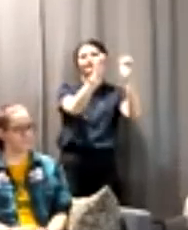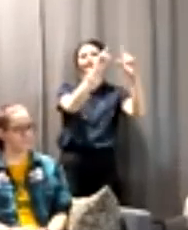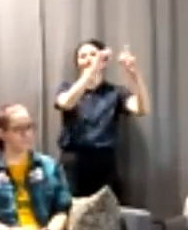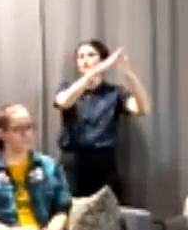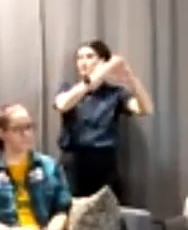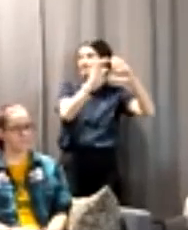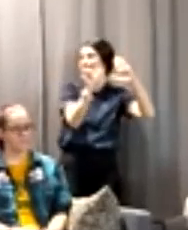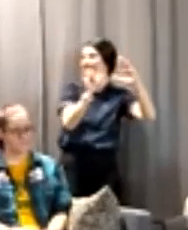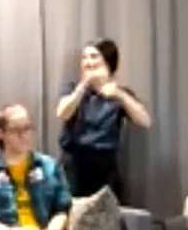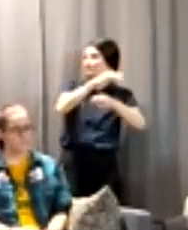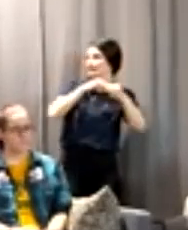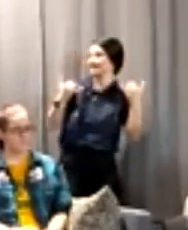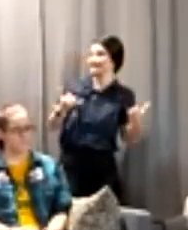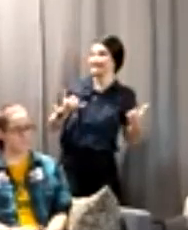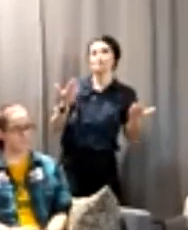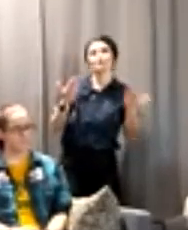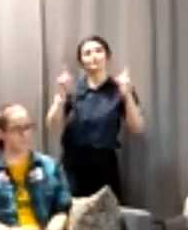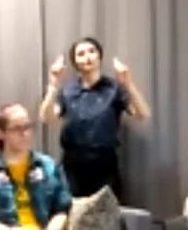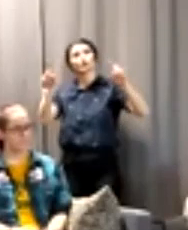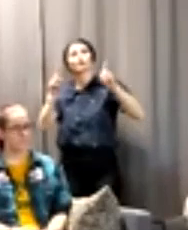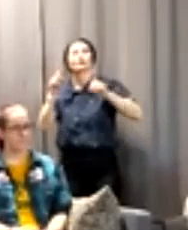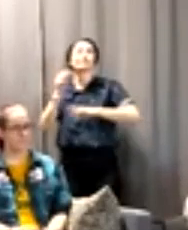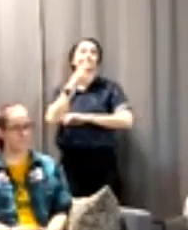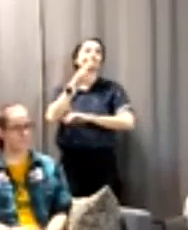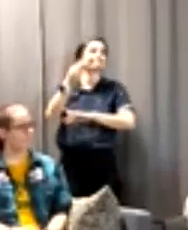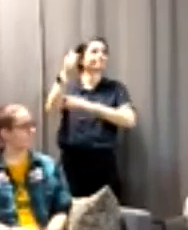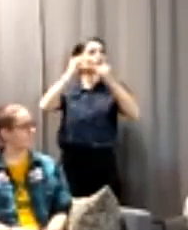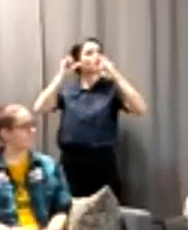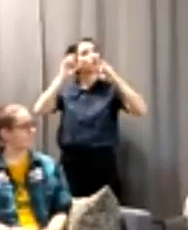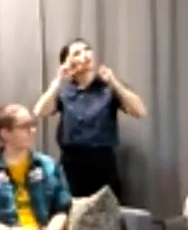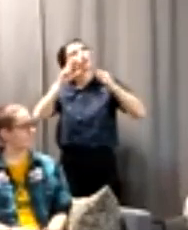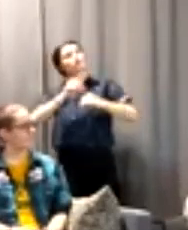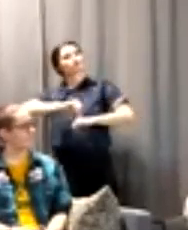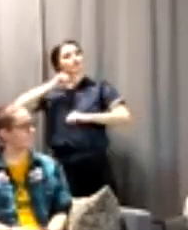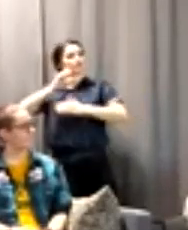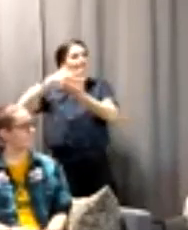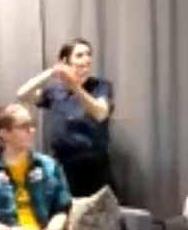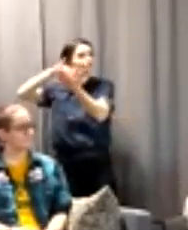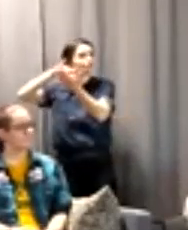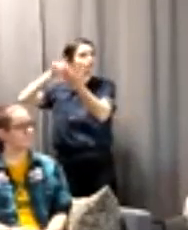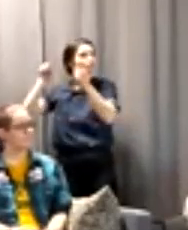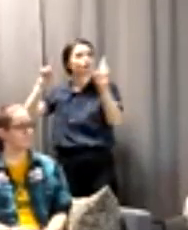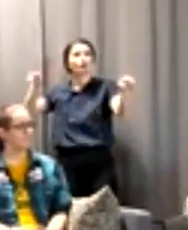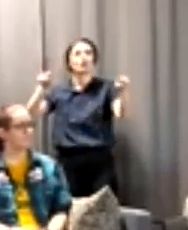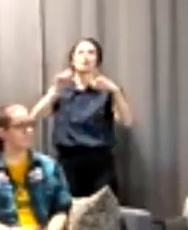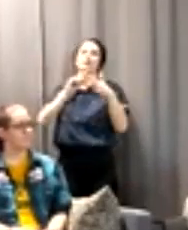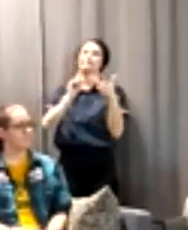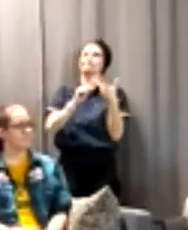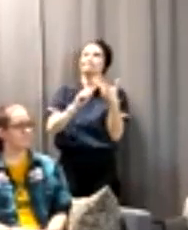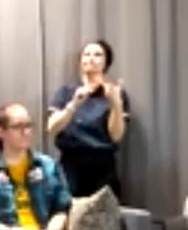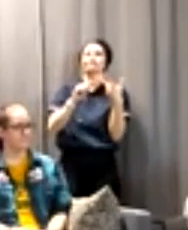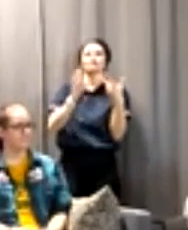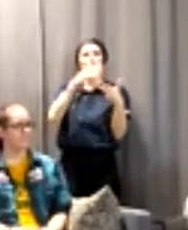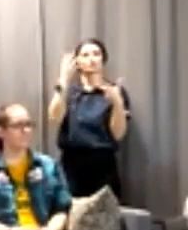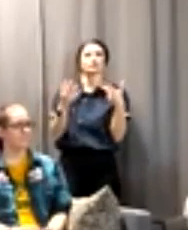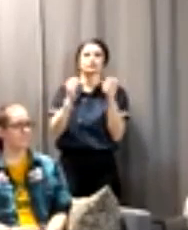spaces like this, whether that's in gay bars, whether that's places like the Pride Center, whether it's like queer sports teams or queer